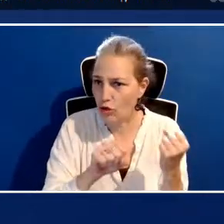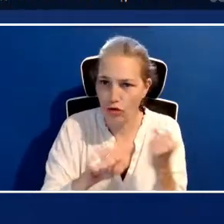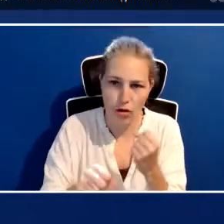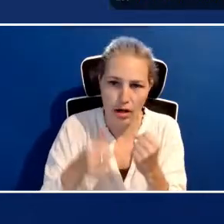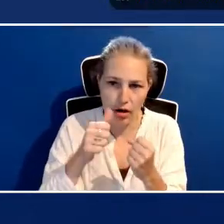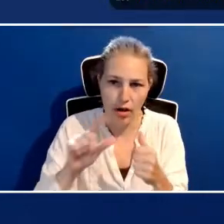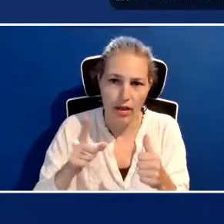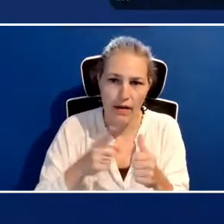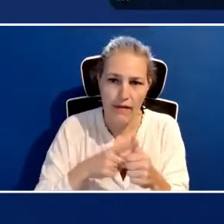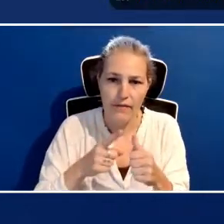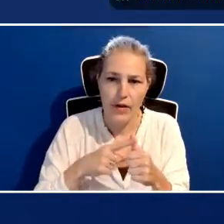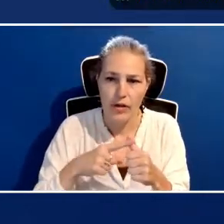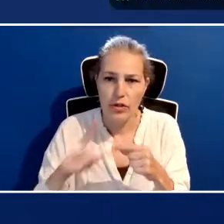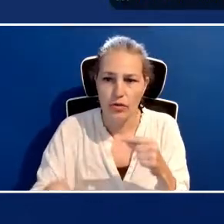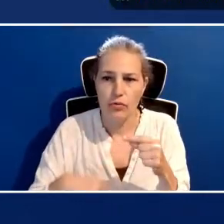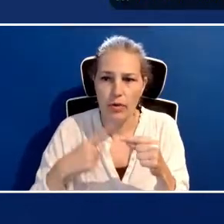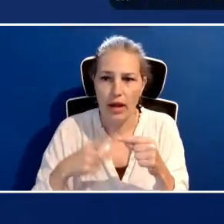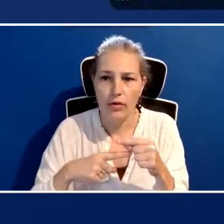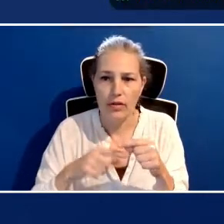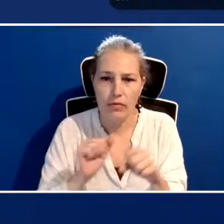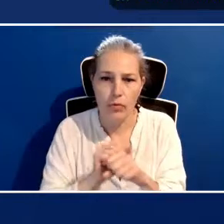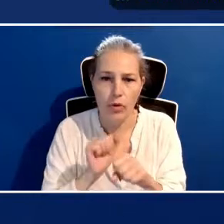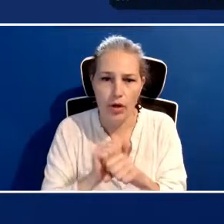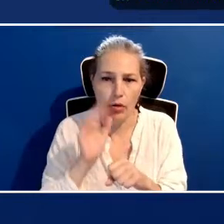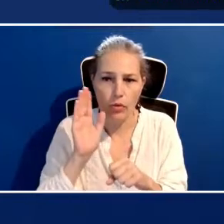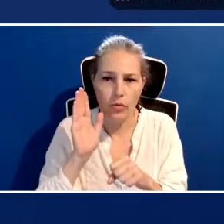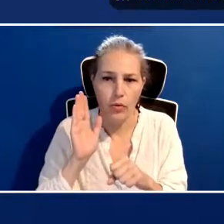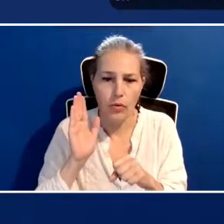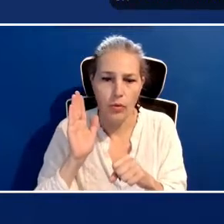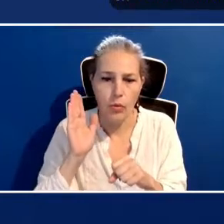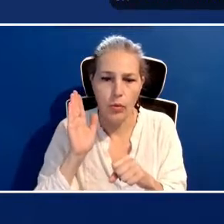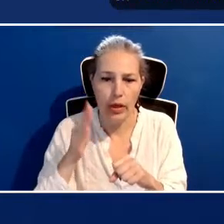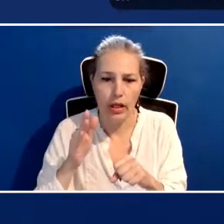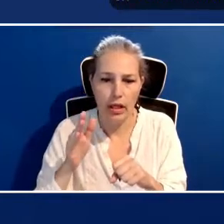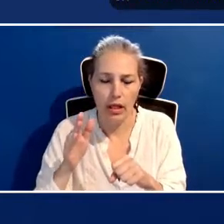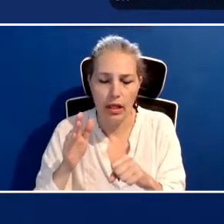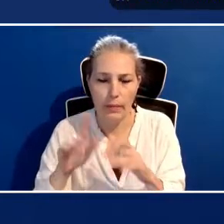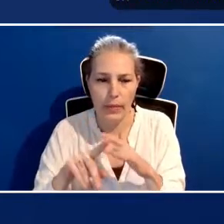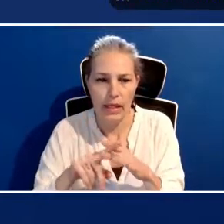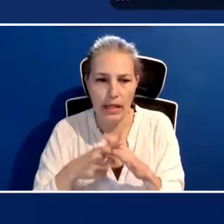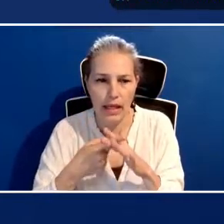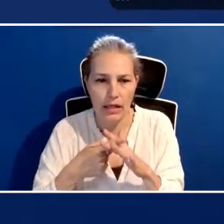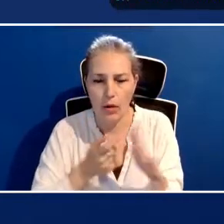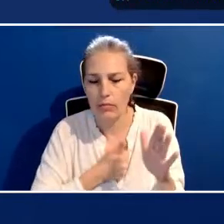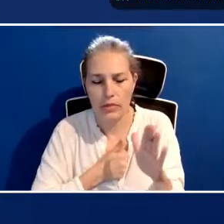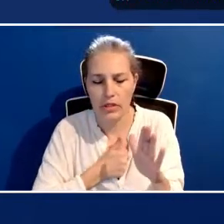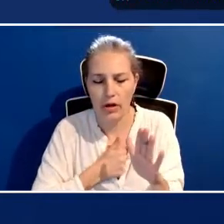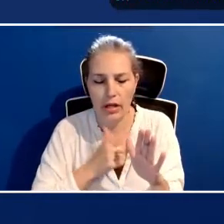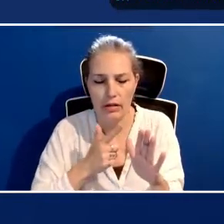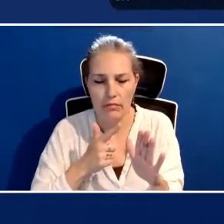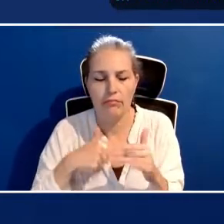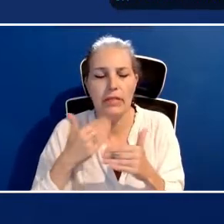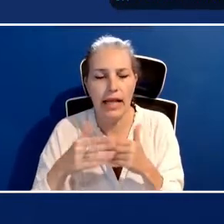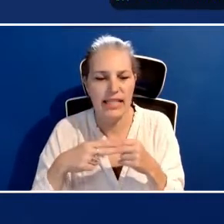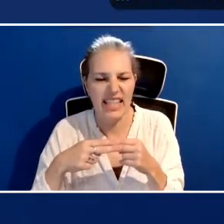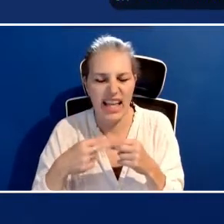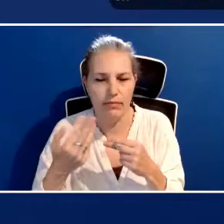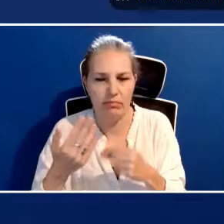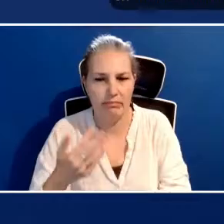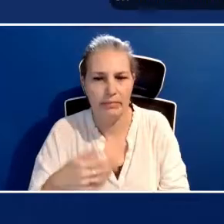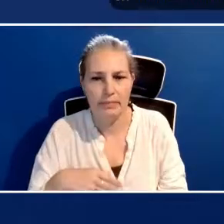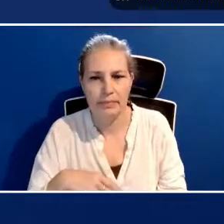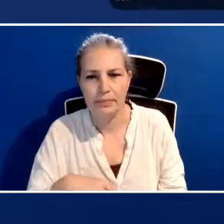work is expected to begin. I'm sorry. Okay, next slide.